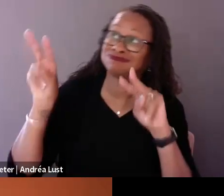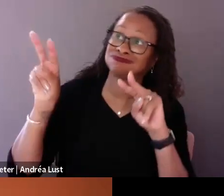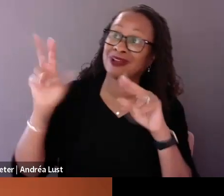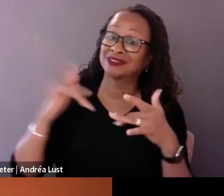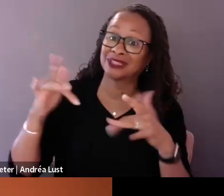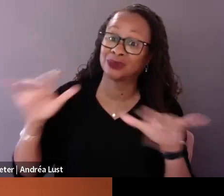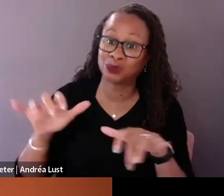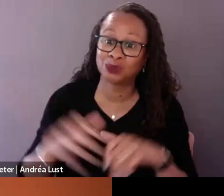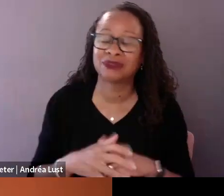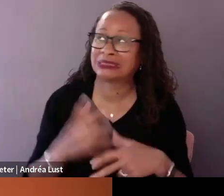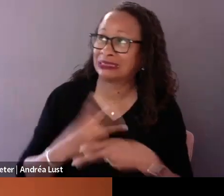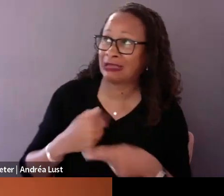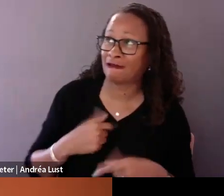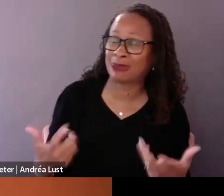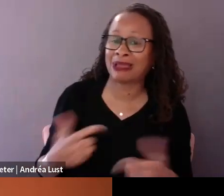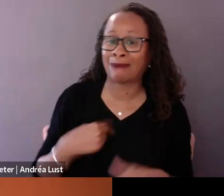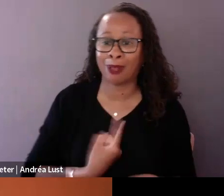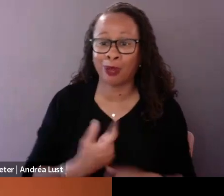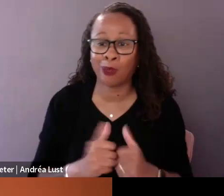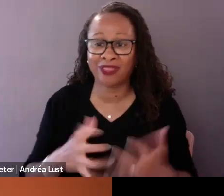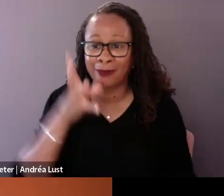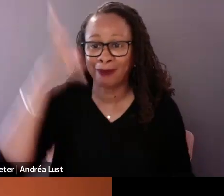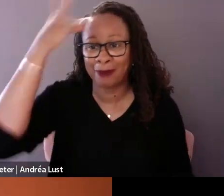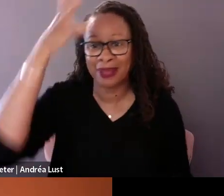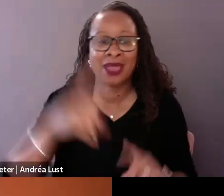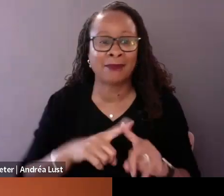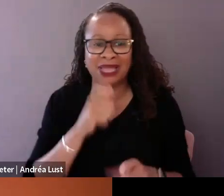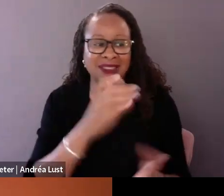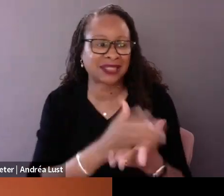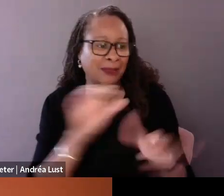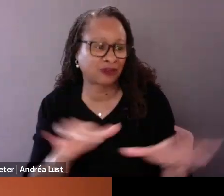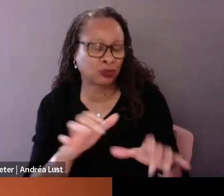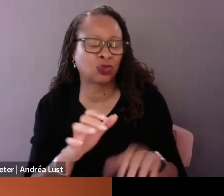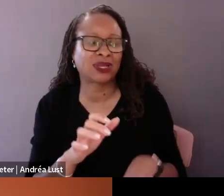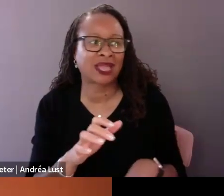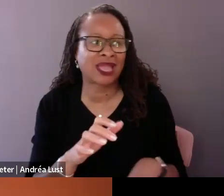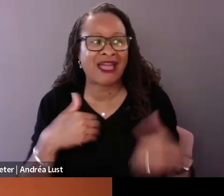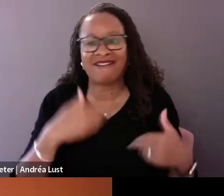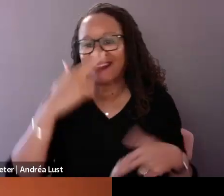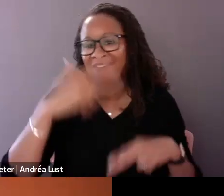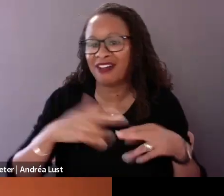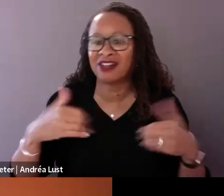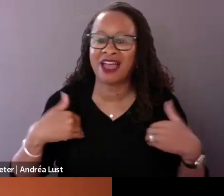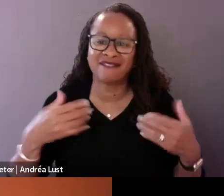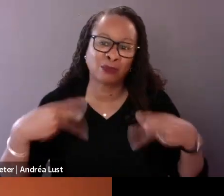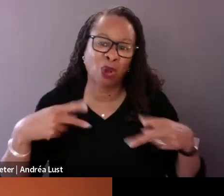also, you know, wasn't, you know, stopping them from doing, you know, having parties, et cetera.